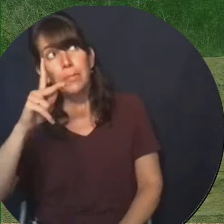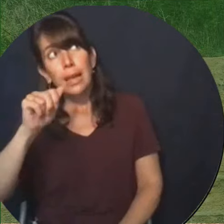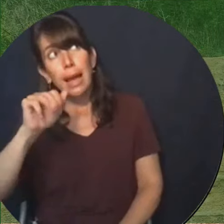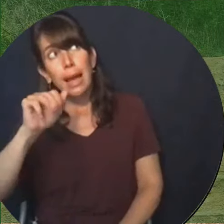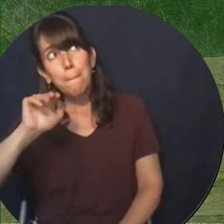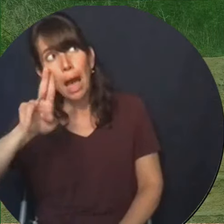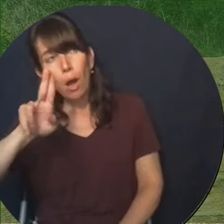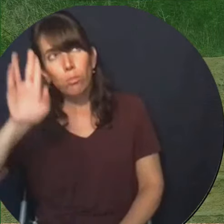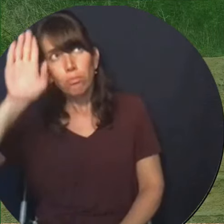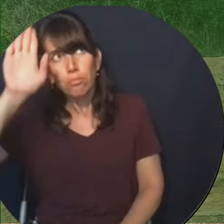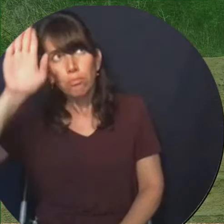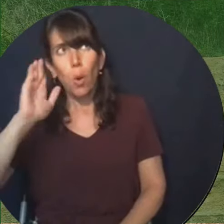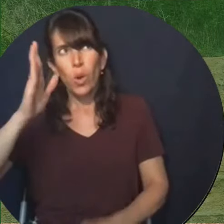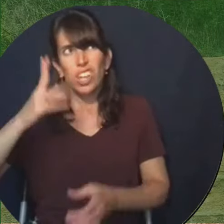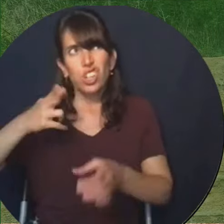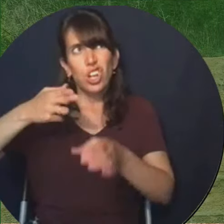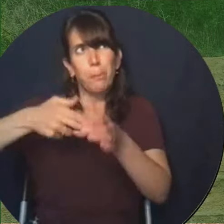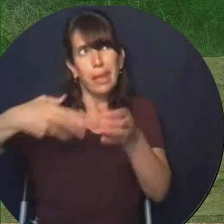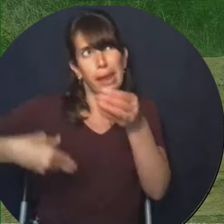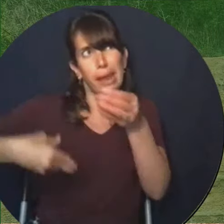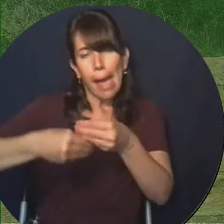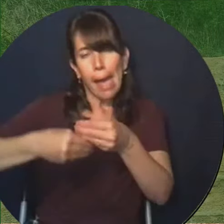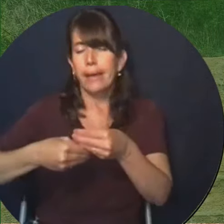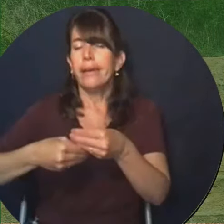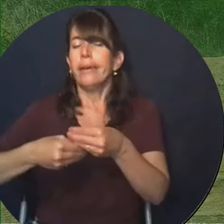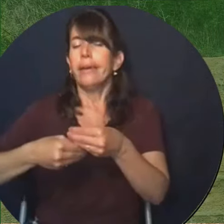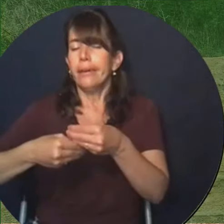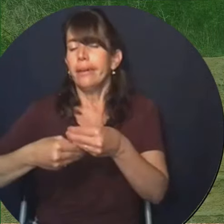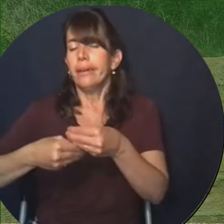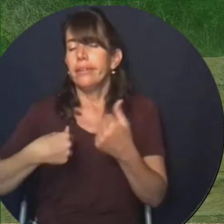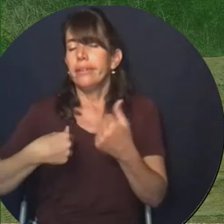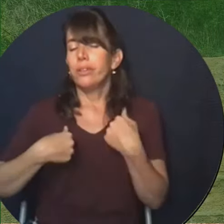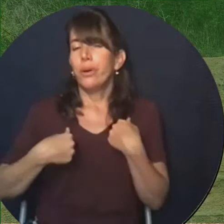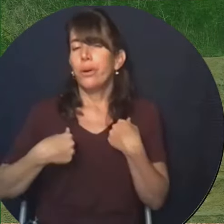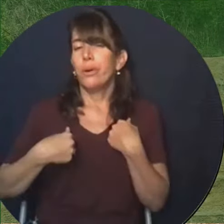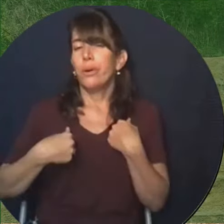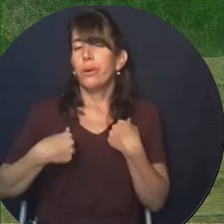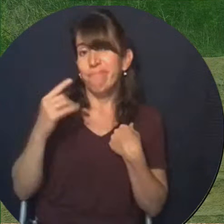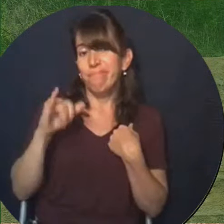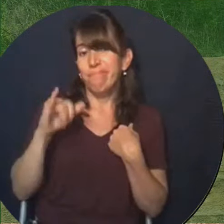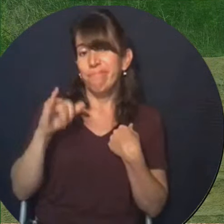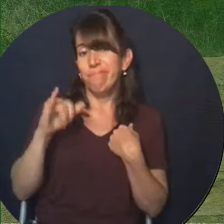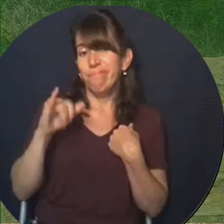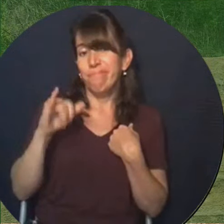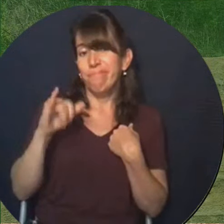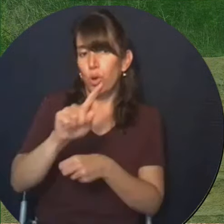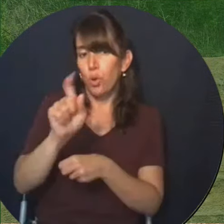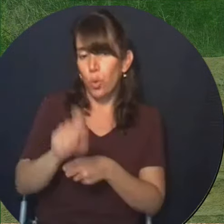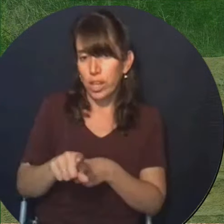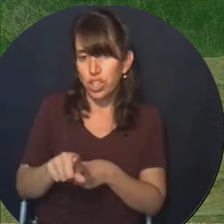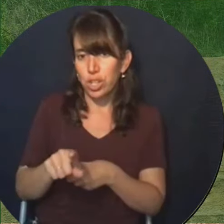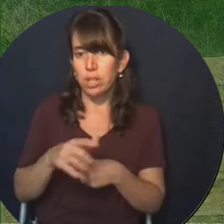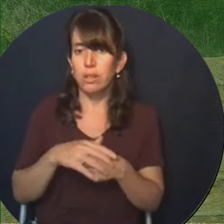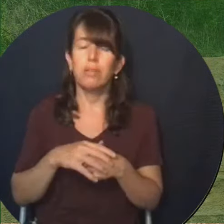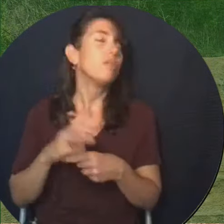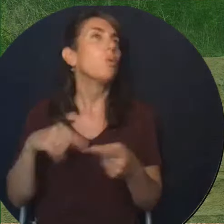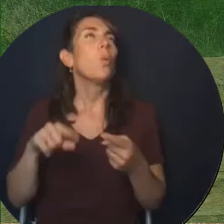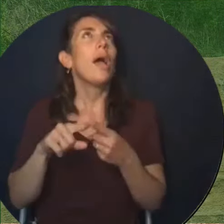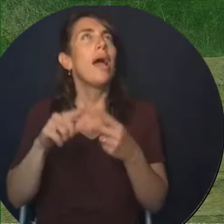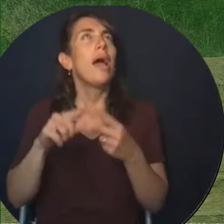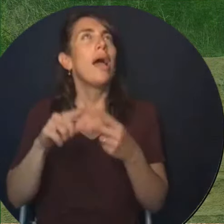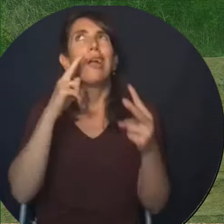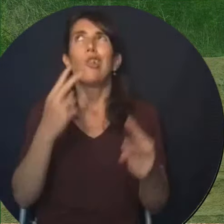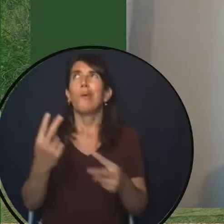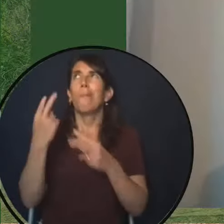And I do think it's kind of a difficult question when I start to think through sort of the history, what it means